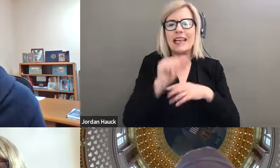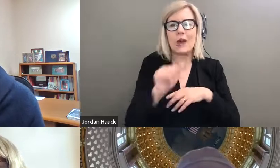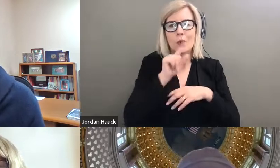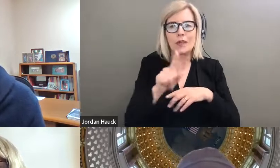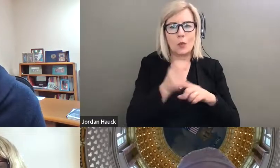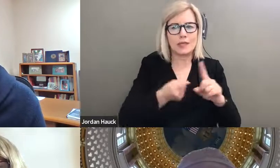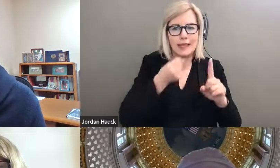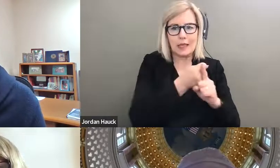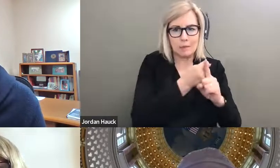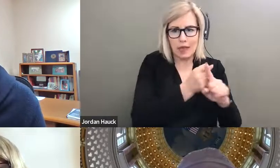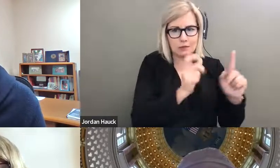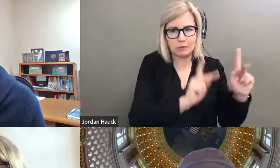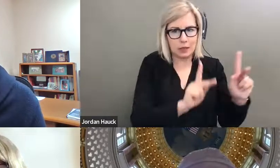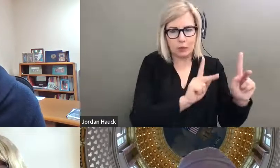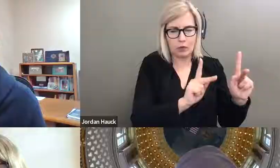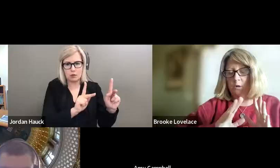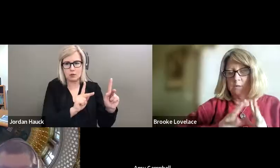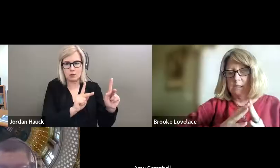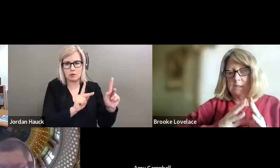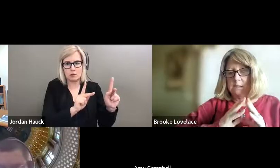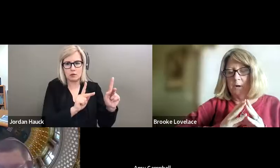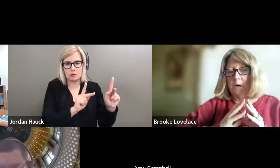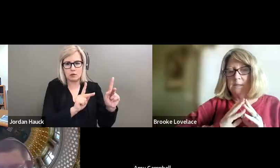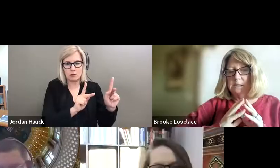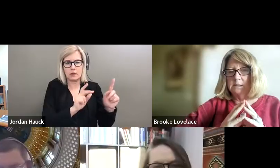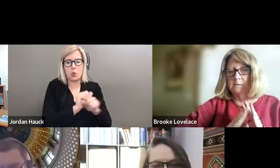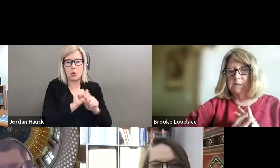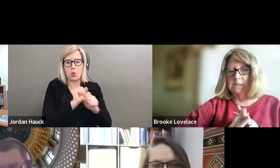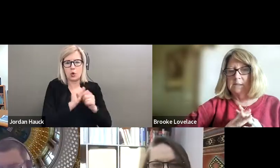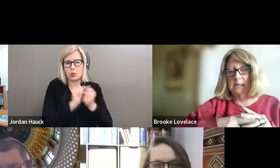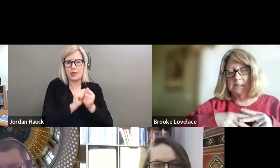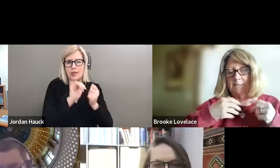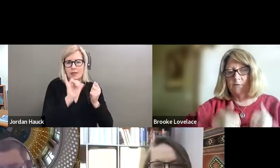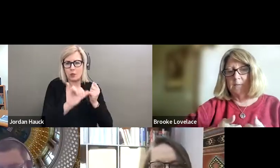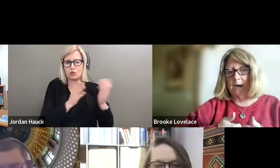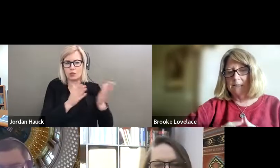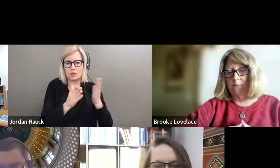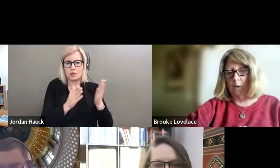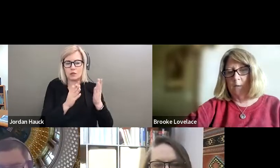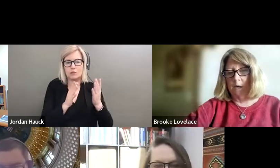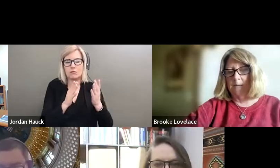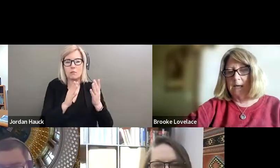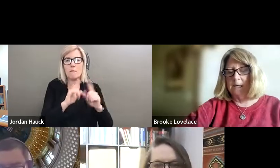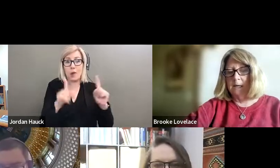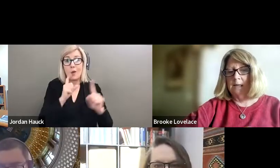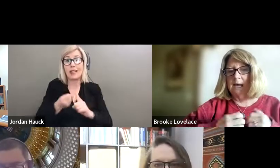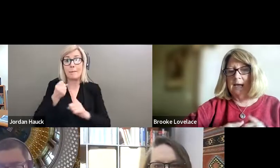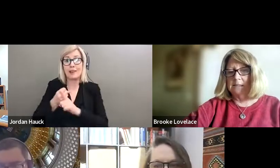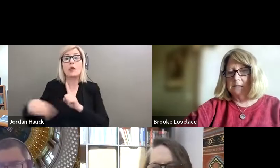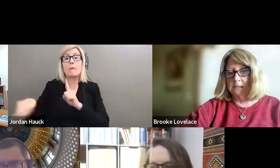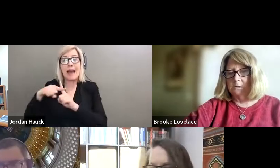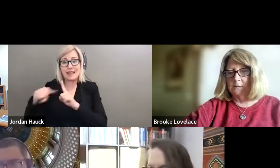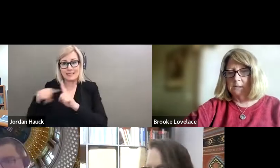to impact people that work with these departments and these services, except for in a positive way where they might